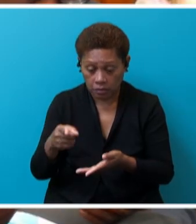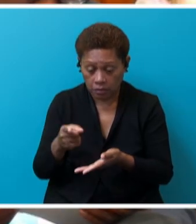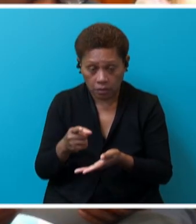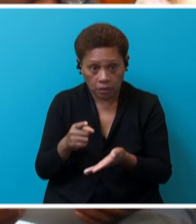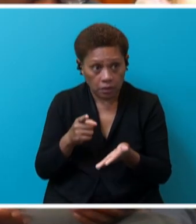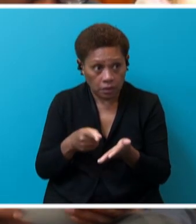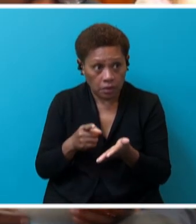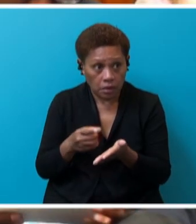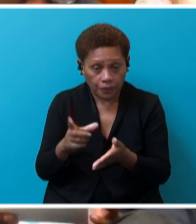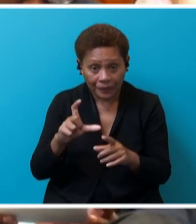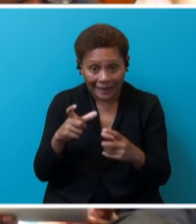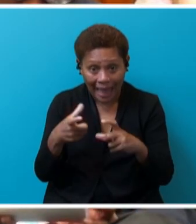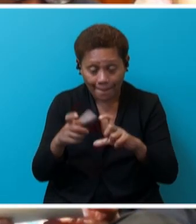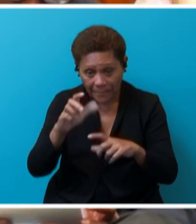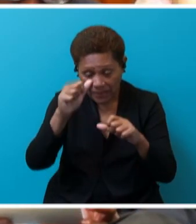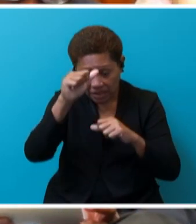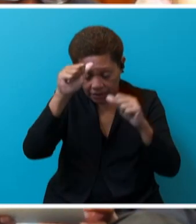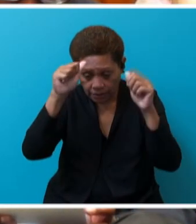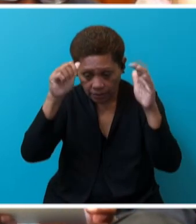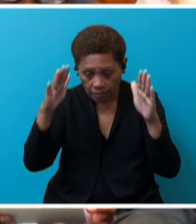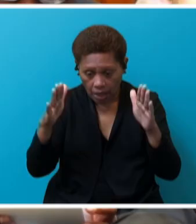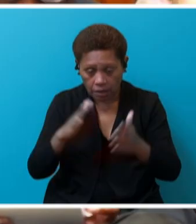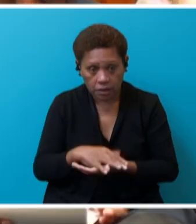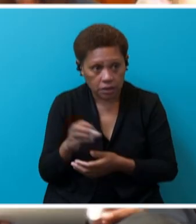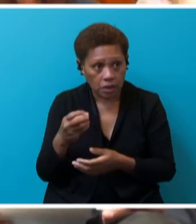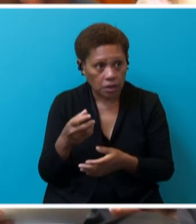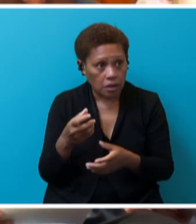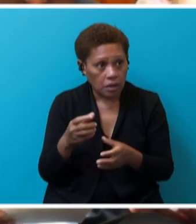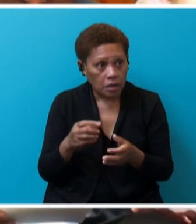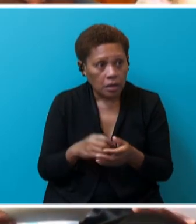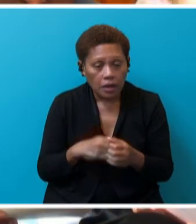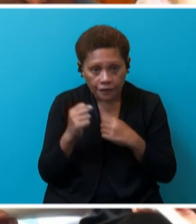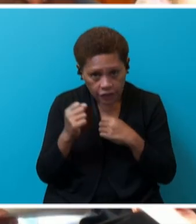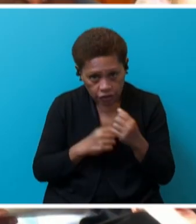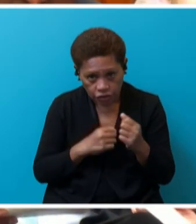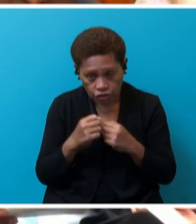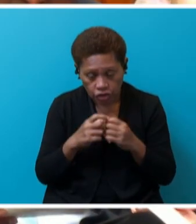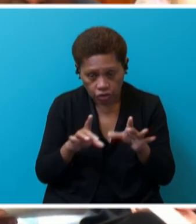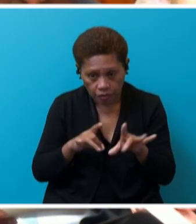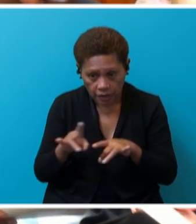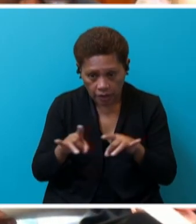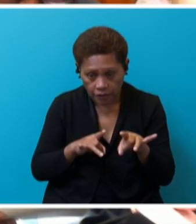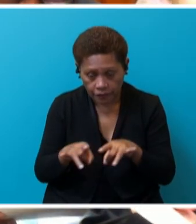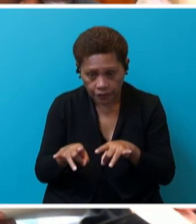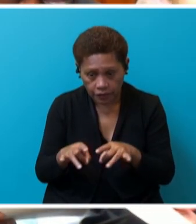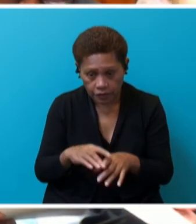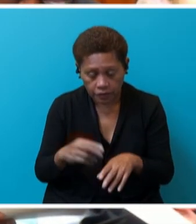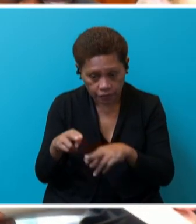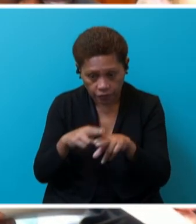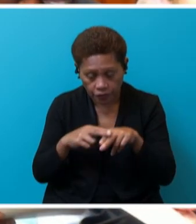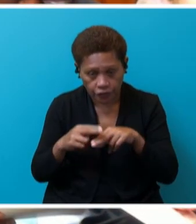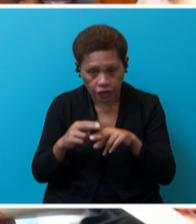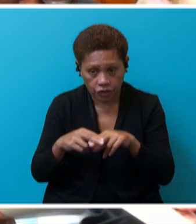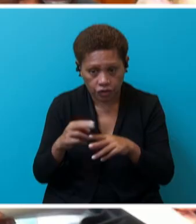of climate-smart approaches in its infrastructure planning, operations, and service delivery, reinforcing Fiji's reputation as a